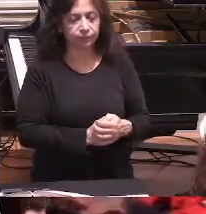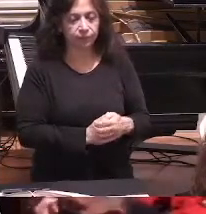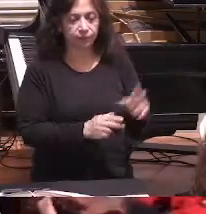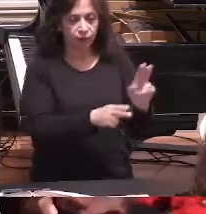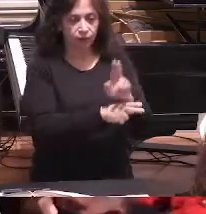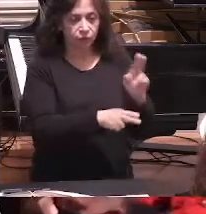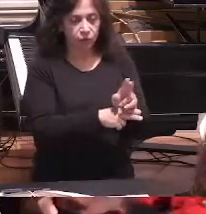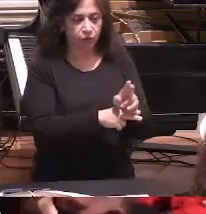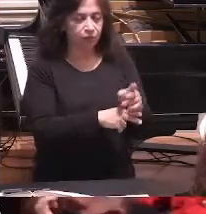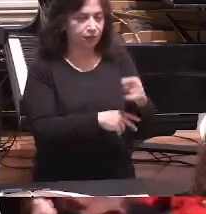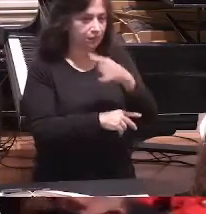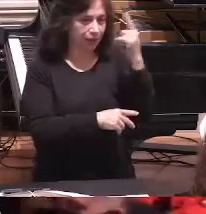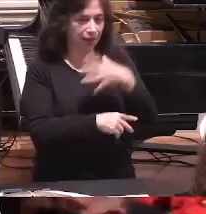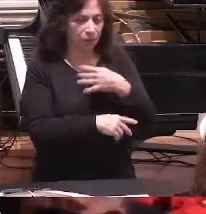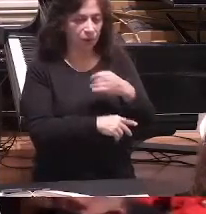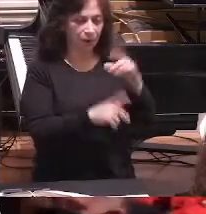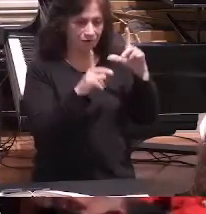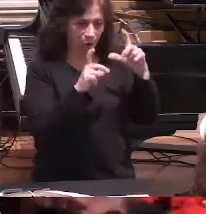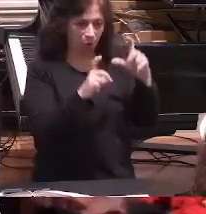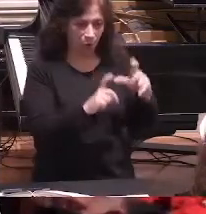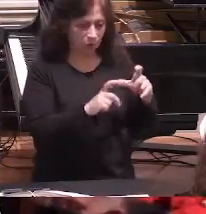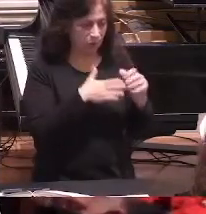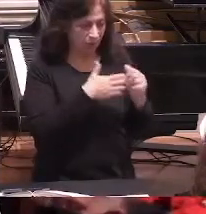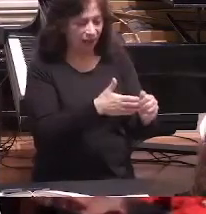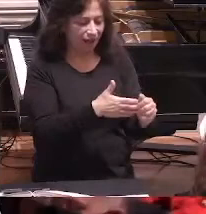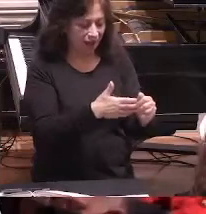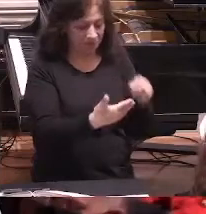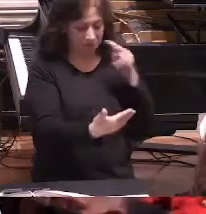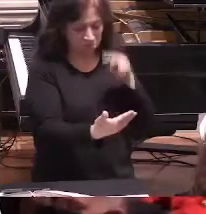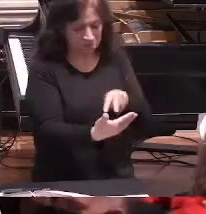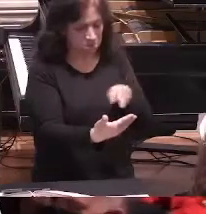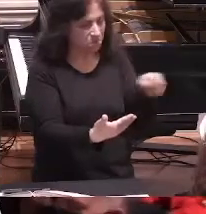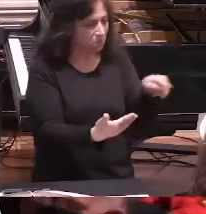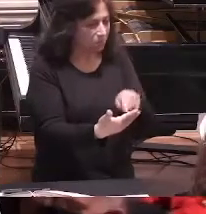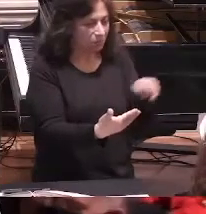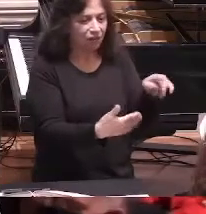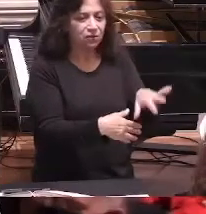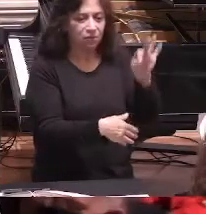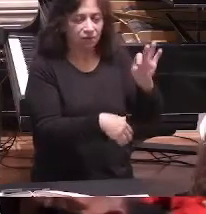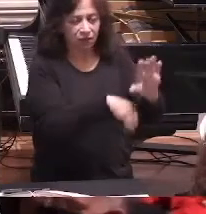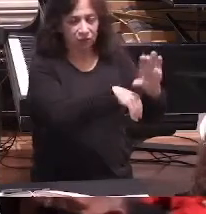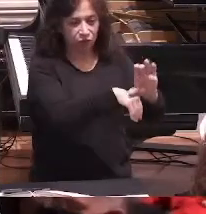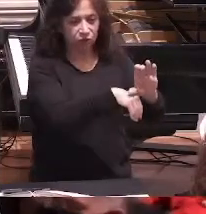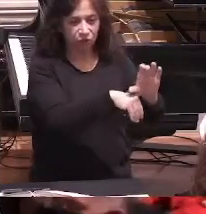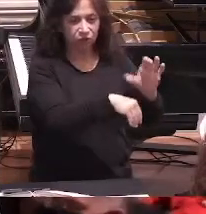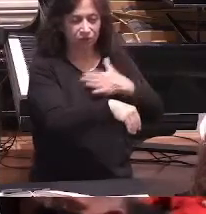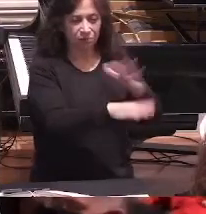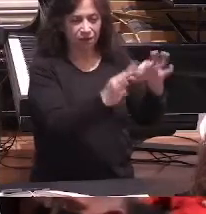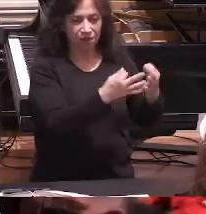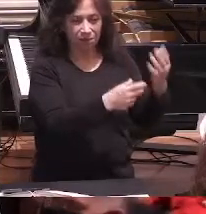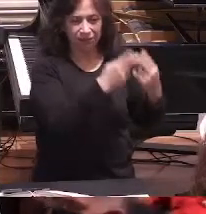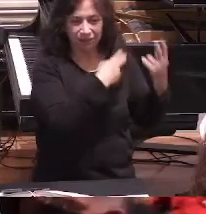Using some old black and white photos as a guide, we were able to find the church of my